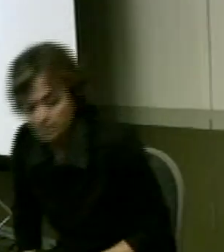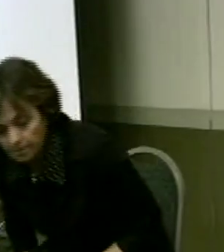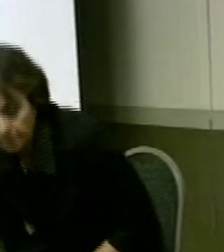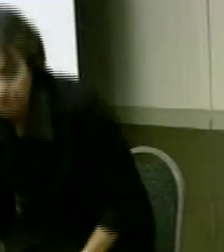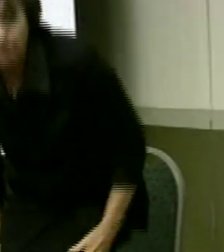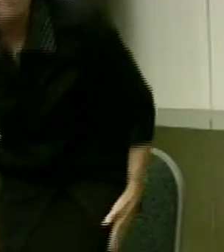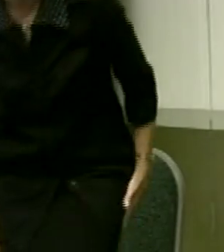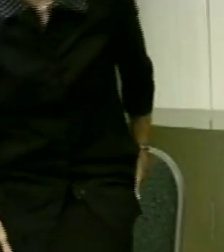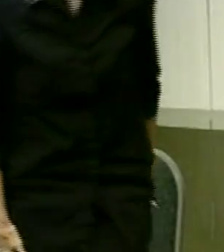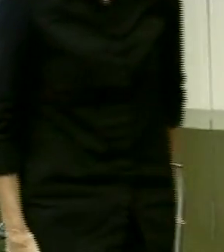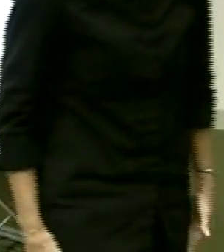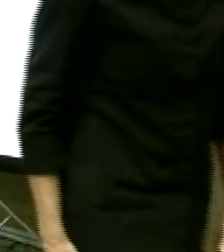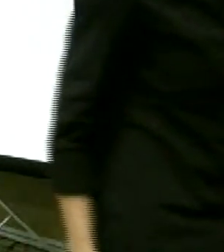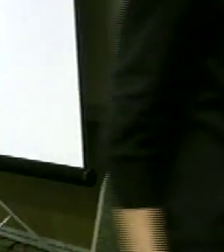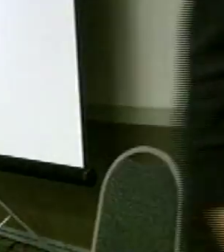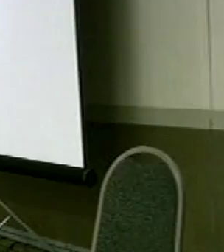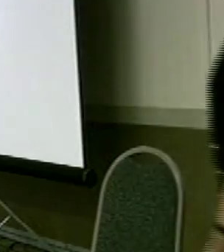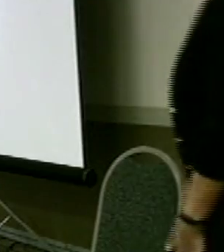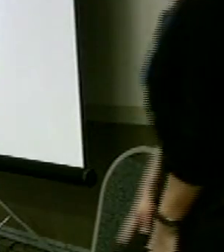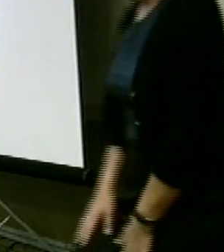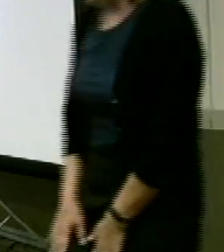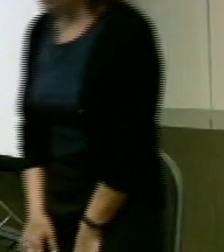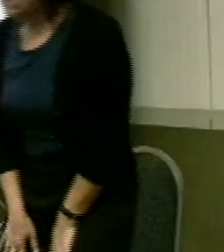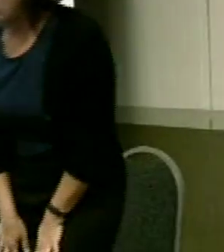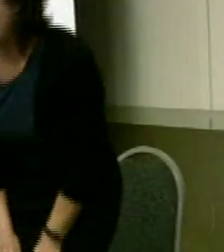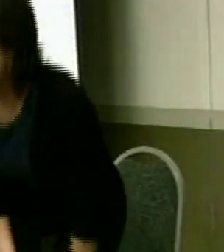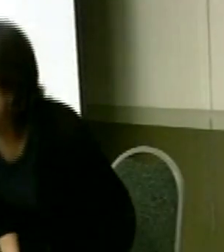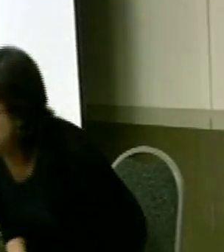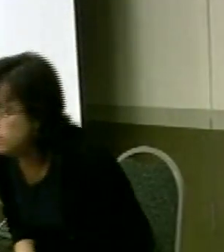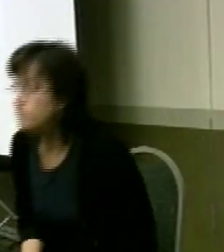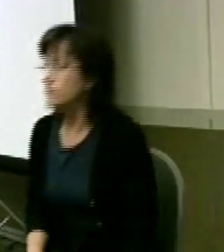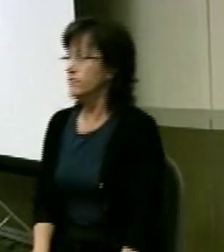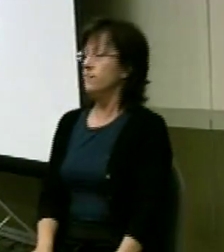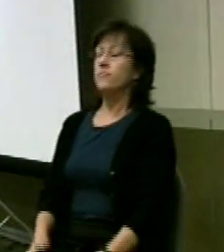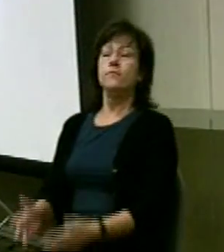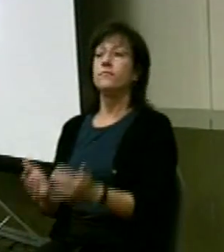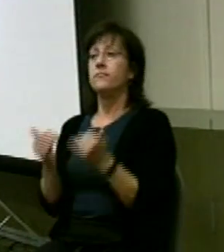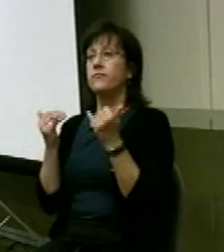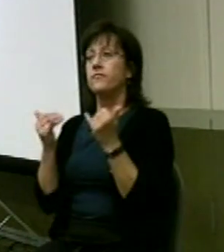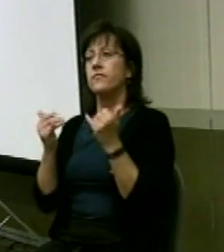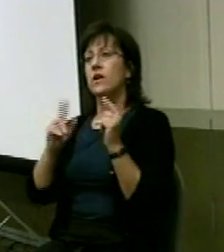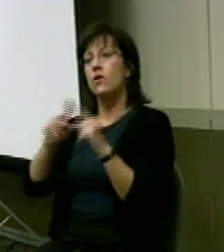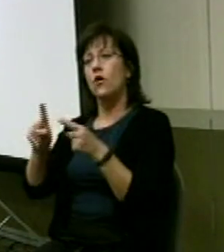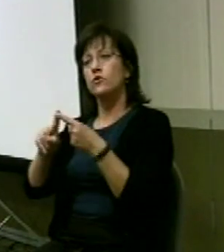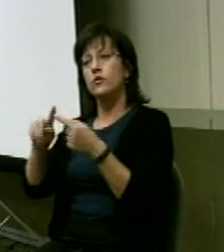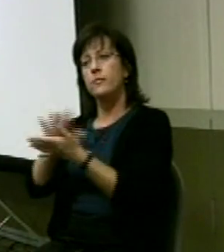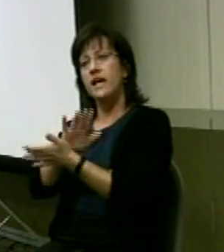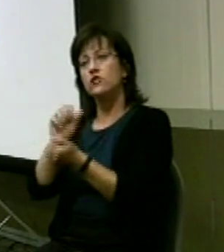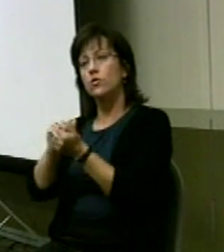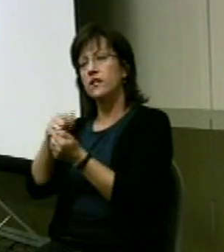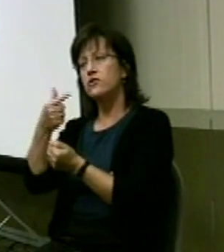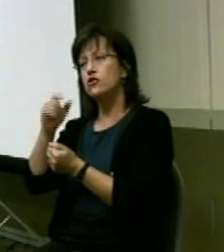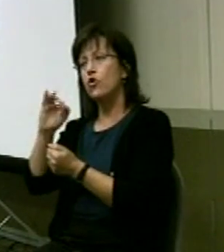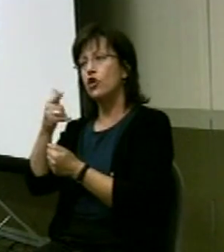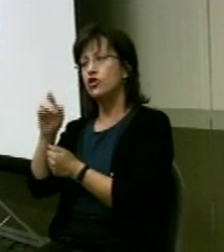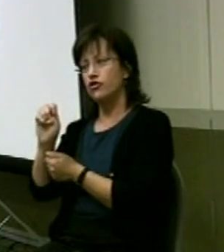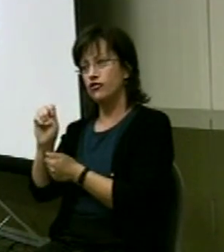Okay. Now All right, then we're going to, now go to our page with George on